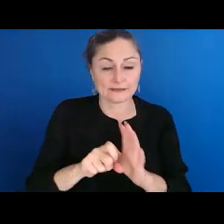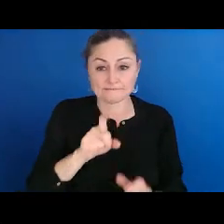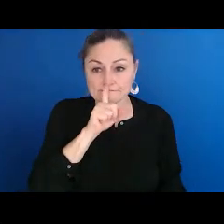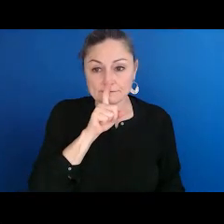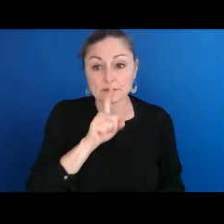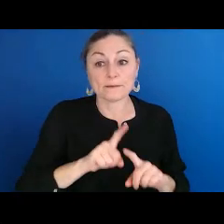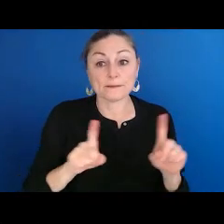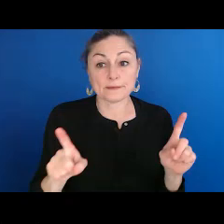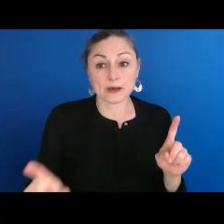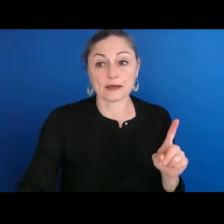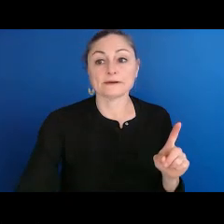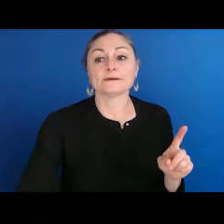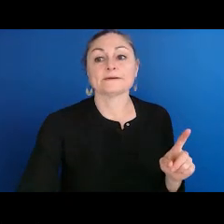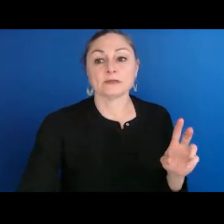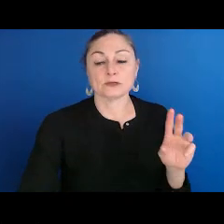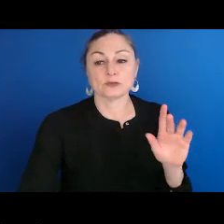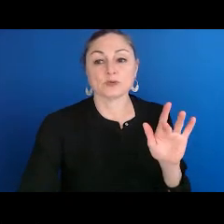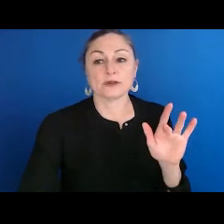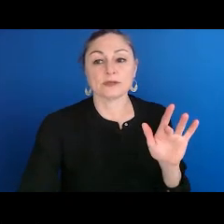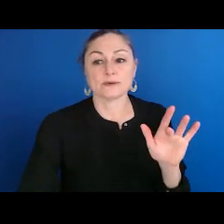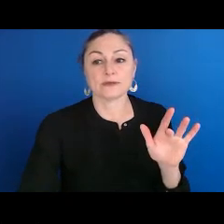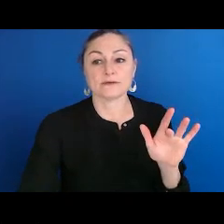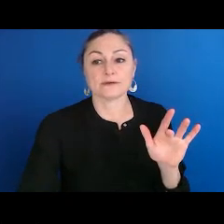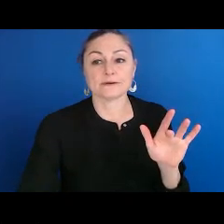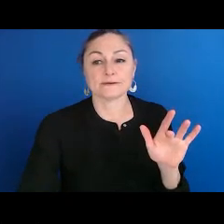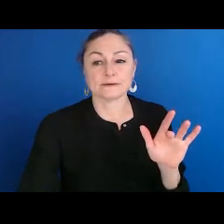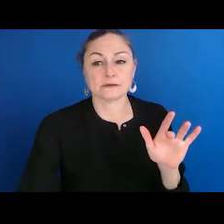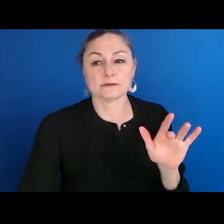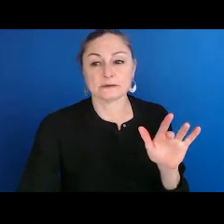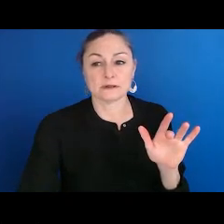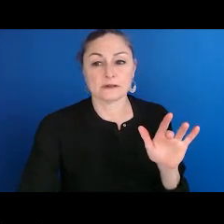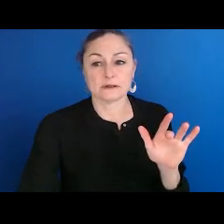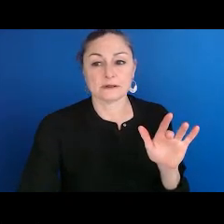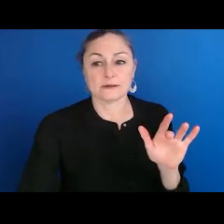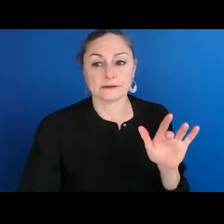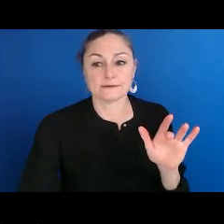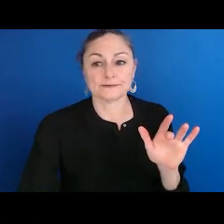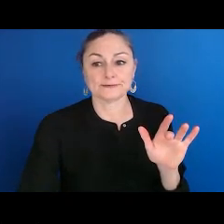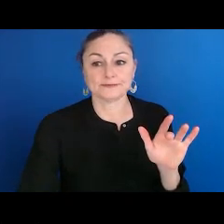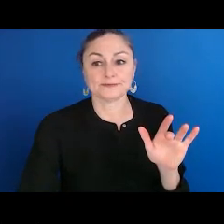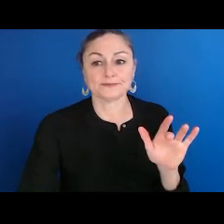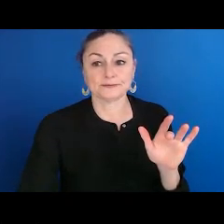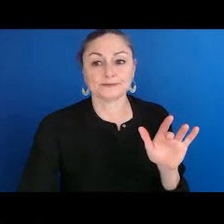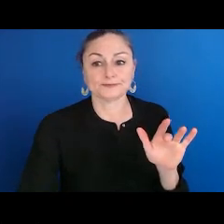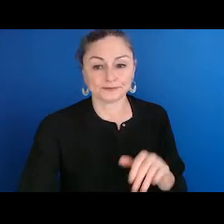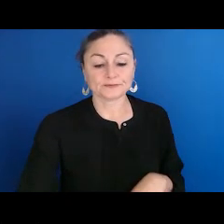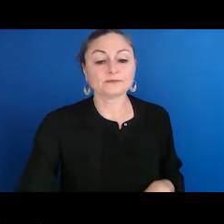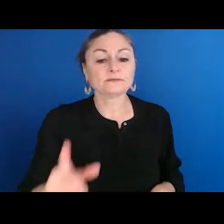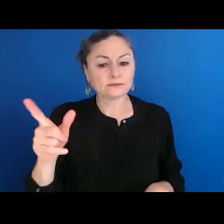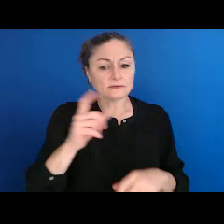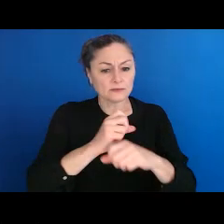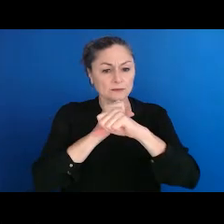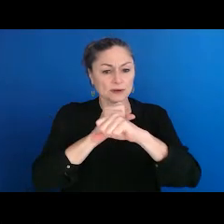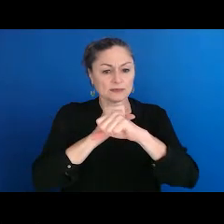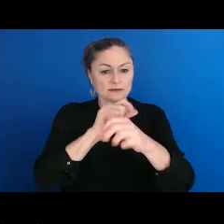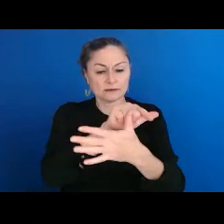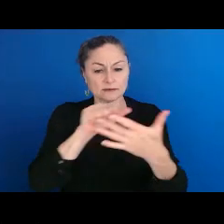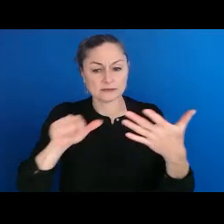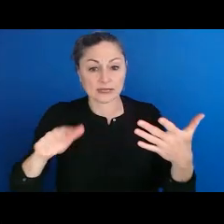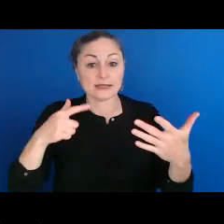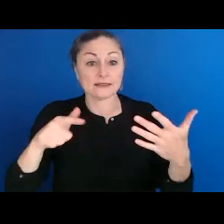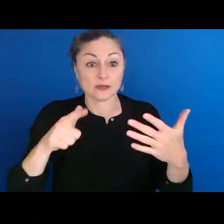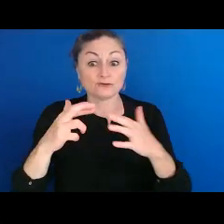in 2023, we finalized regulations that defined the protected class of sex. And those regulations establish that